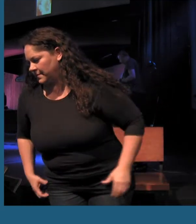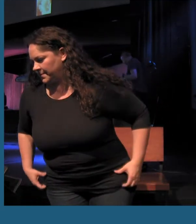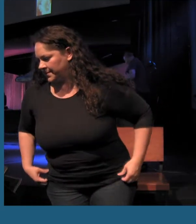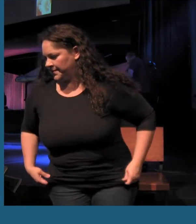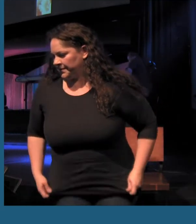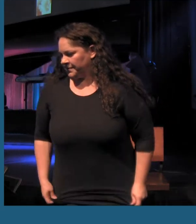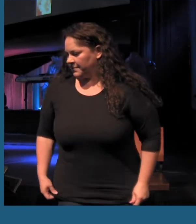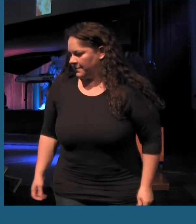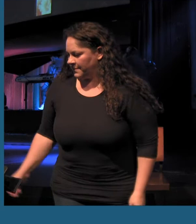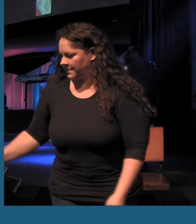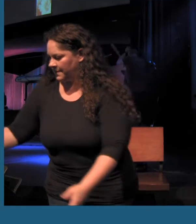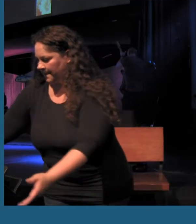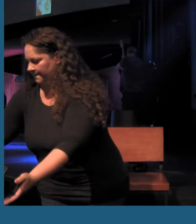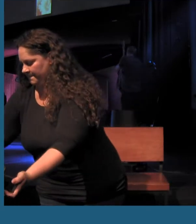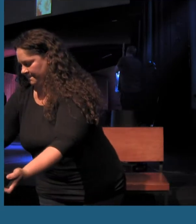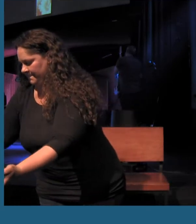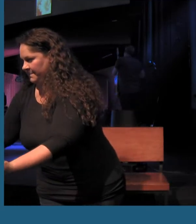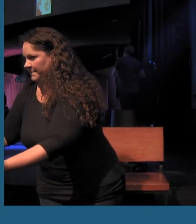passage.